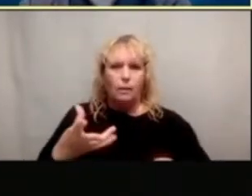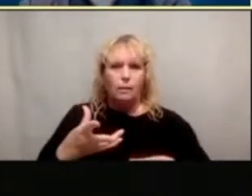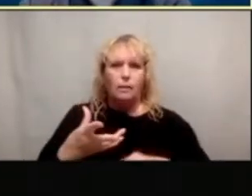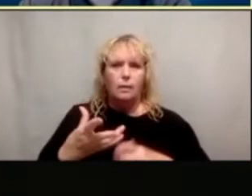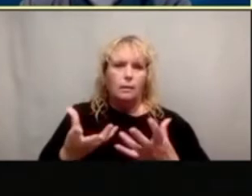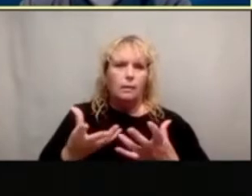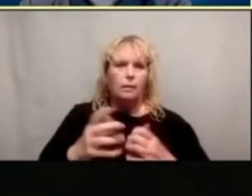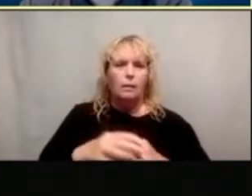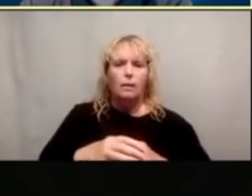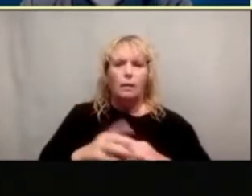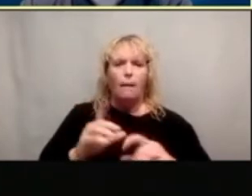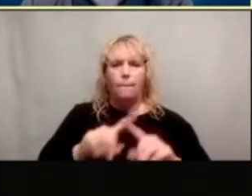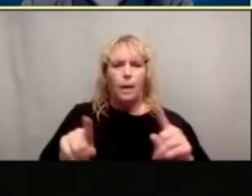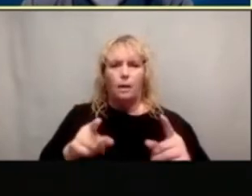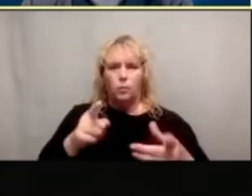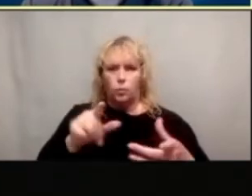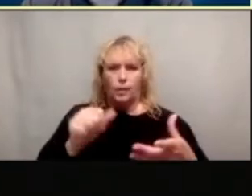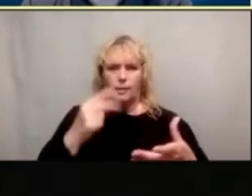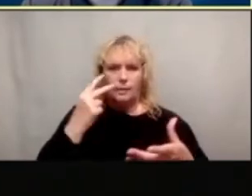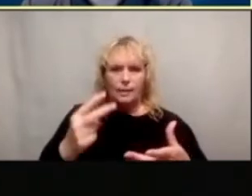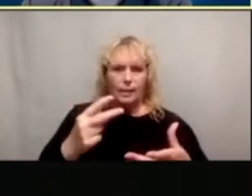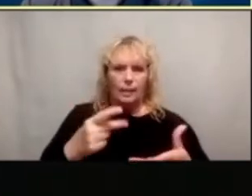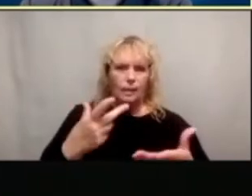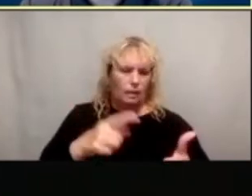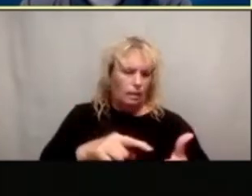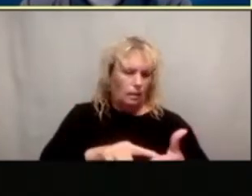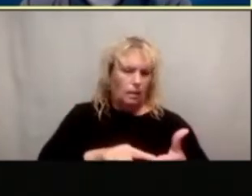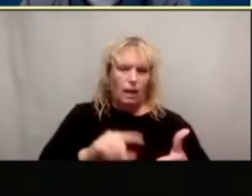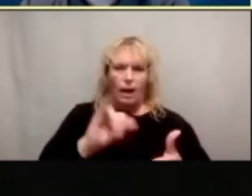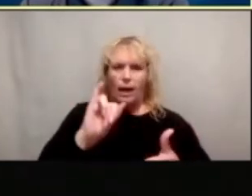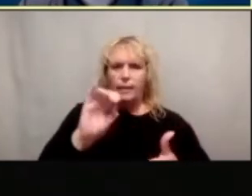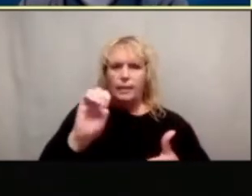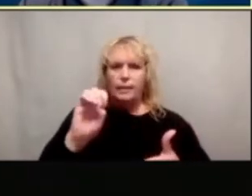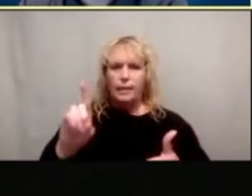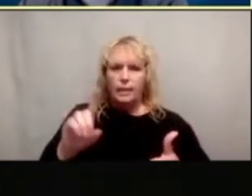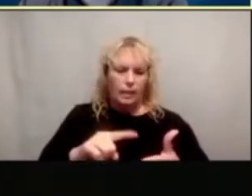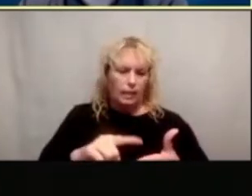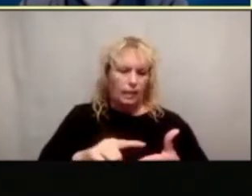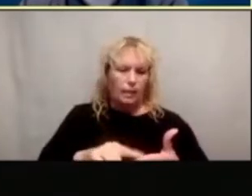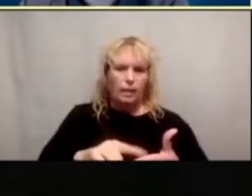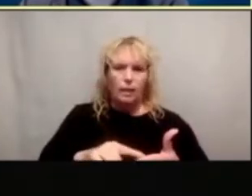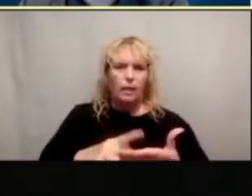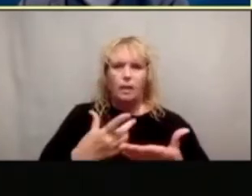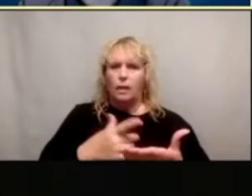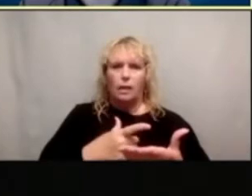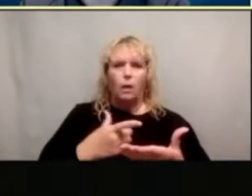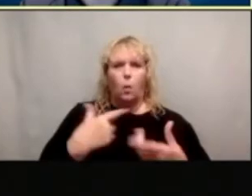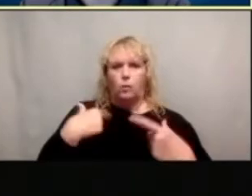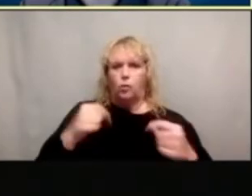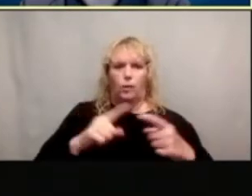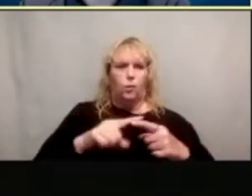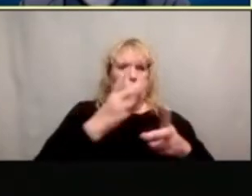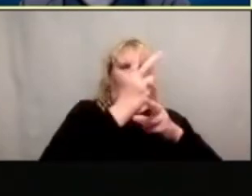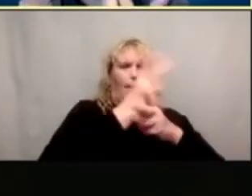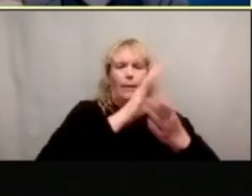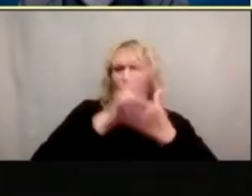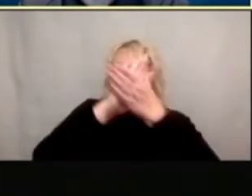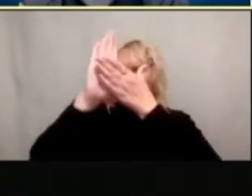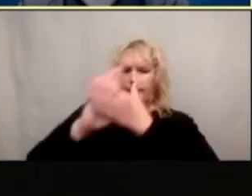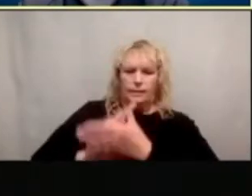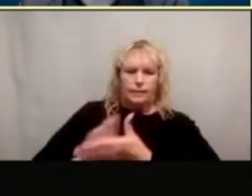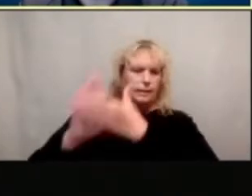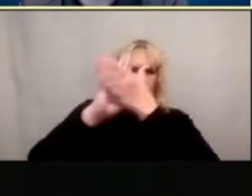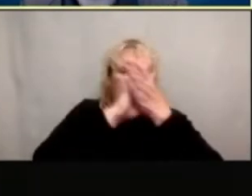it vomited out all of its equipment into the rooms, because when we were dealing with the height of COVID, we wanted to keep our rooms as clean as possible. So it'd be simpler to